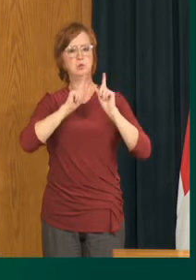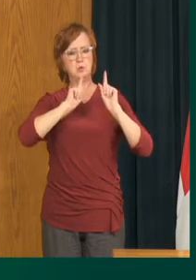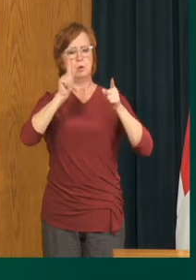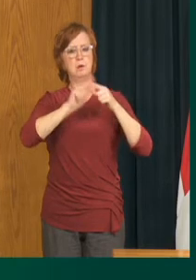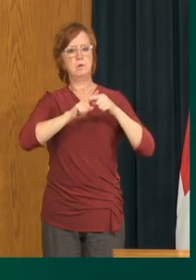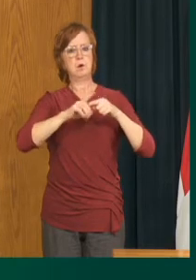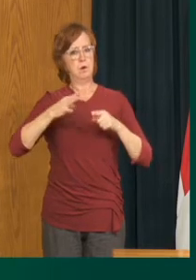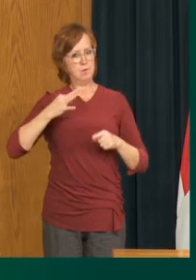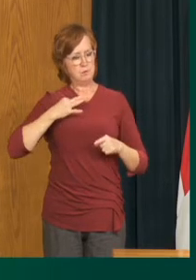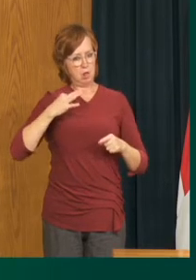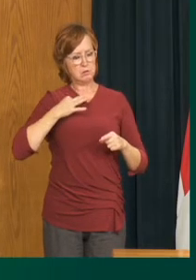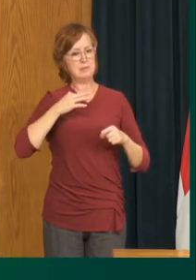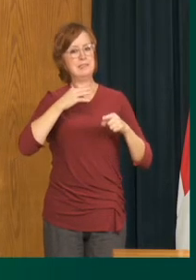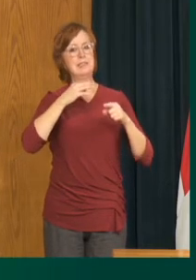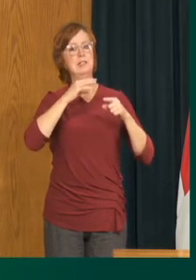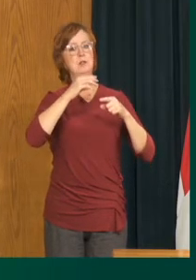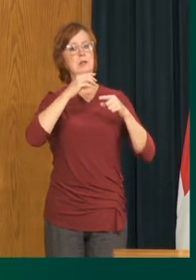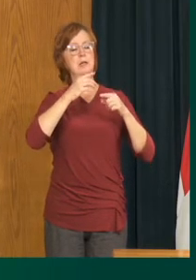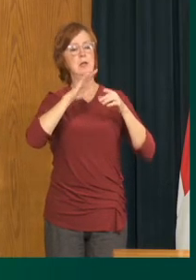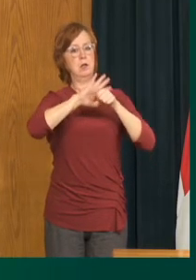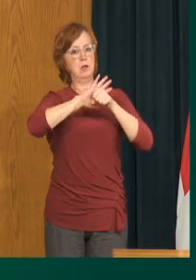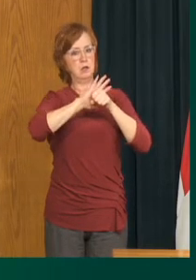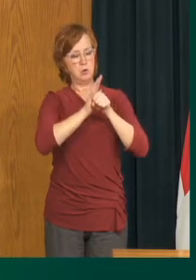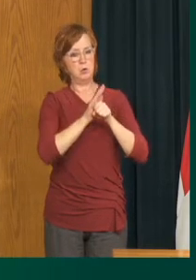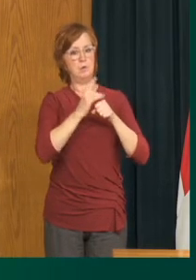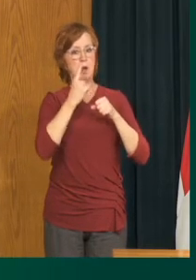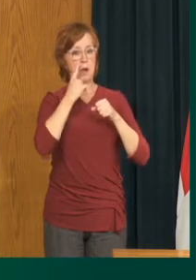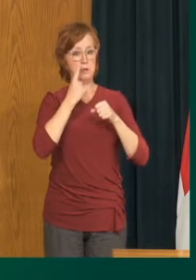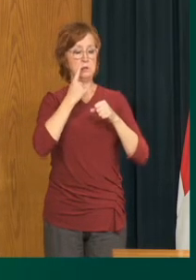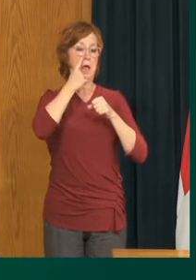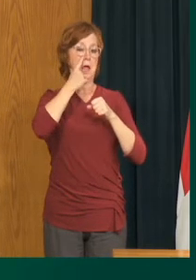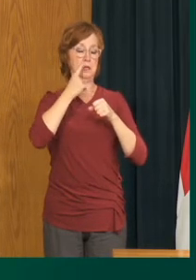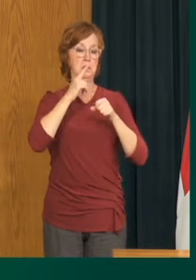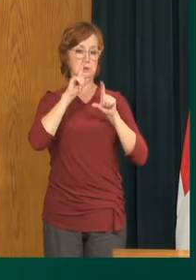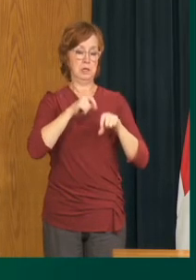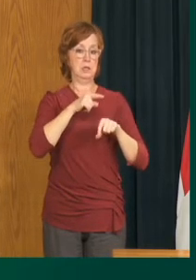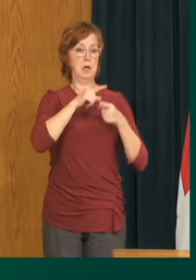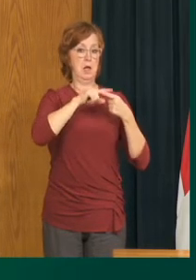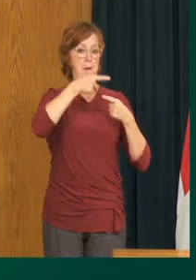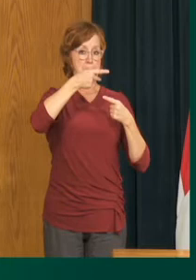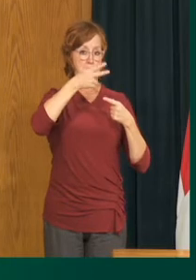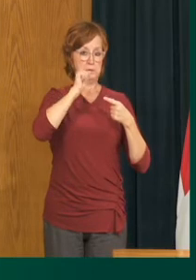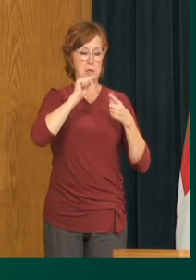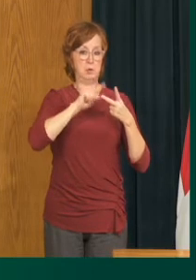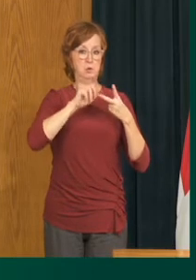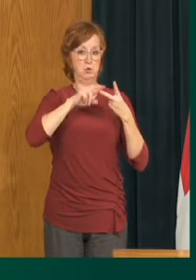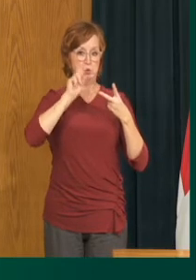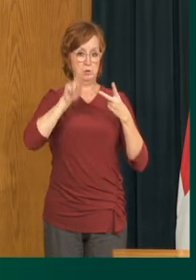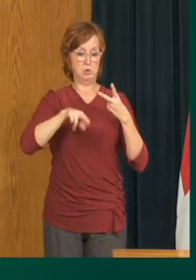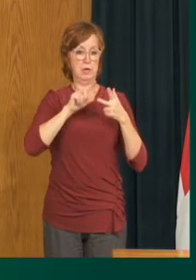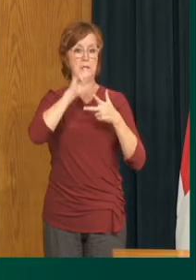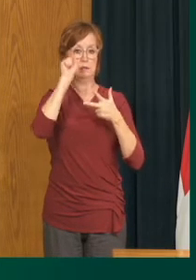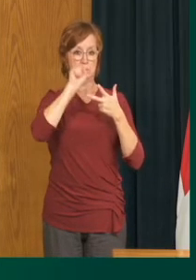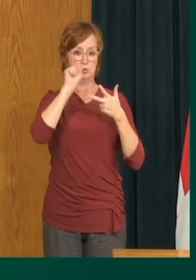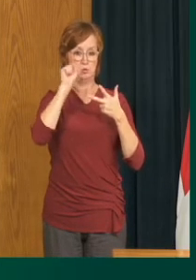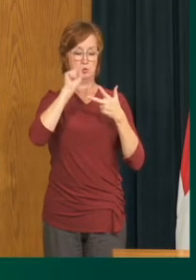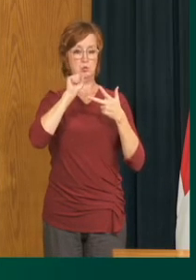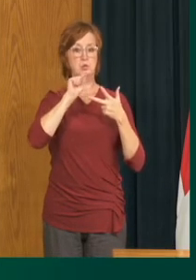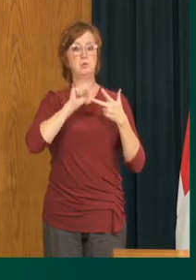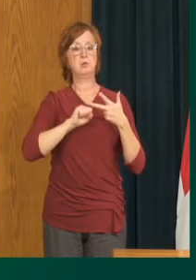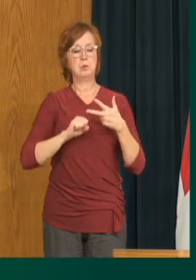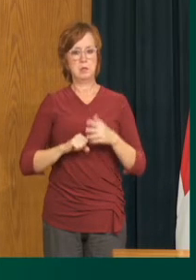in the voluntary in-school testing in PA, Regina, and Saskatoon. I'm wondering how, I guess,